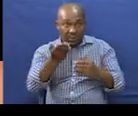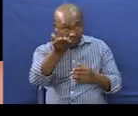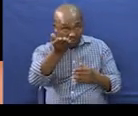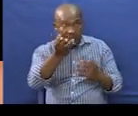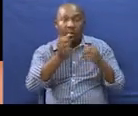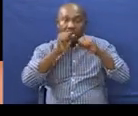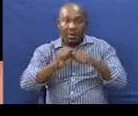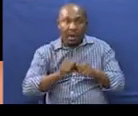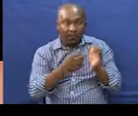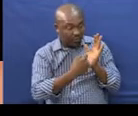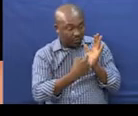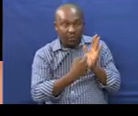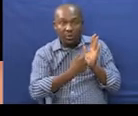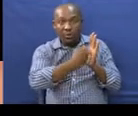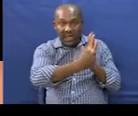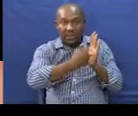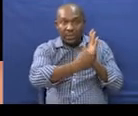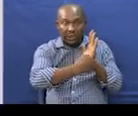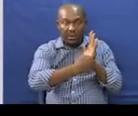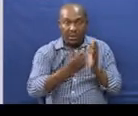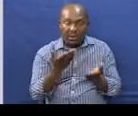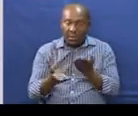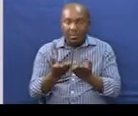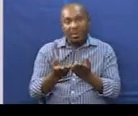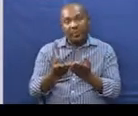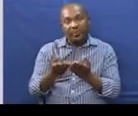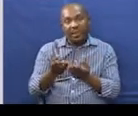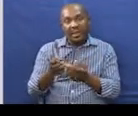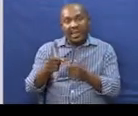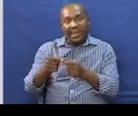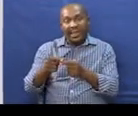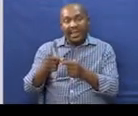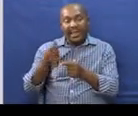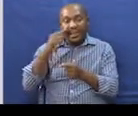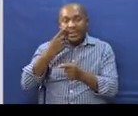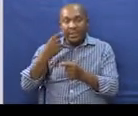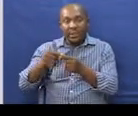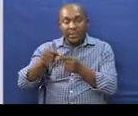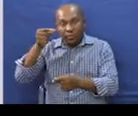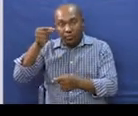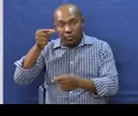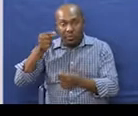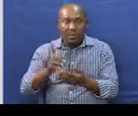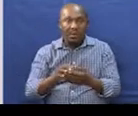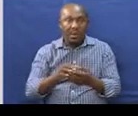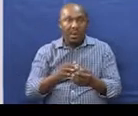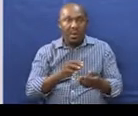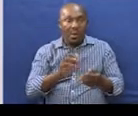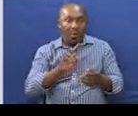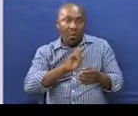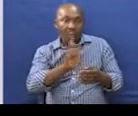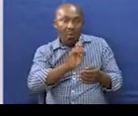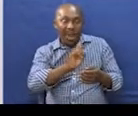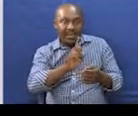tube, a white tile, beaker. A student should mention the apparatus